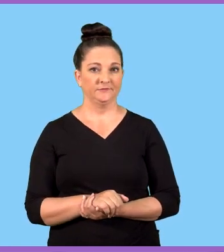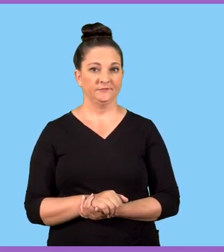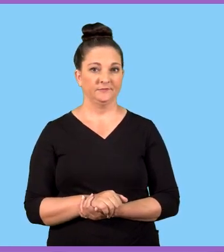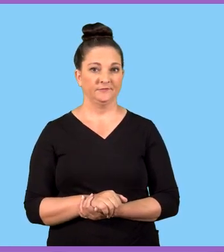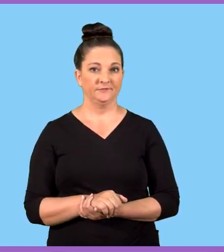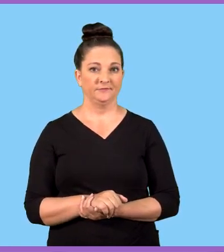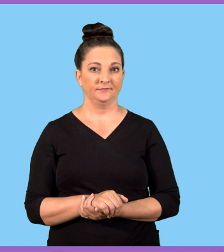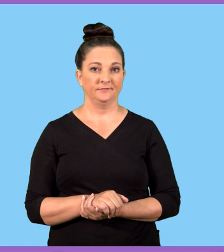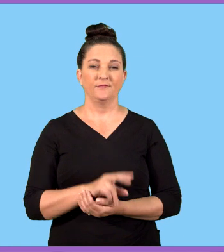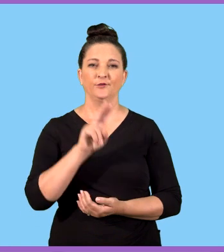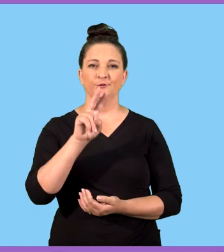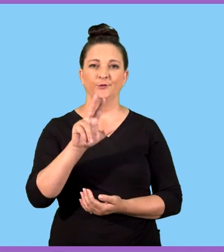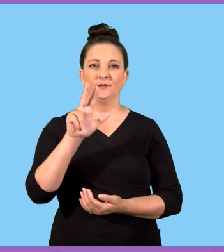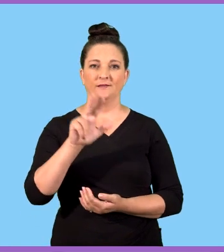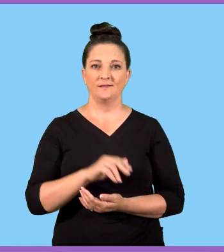26,